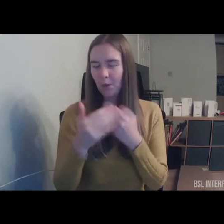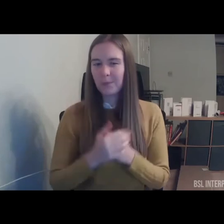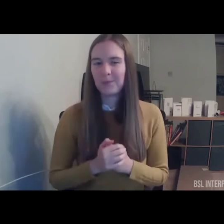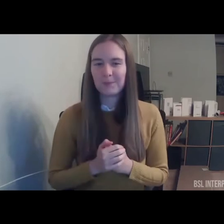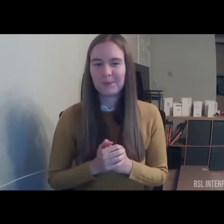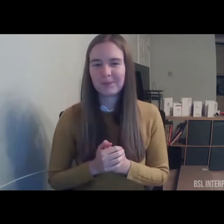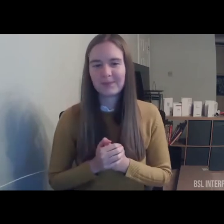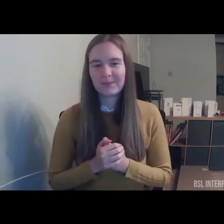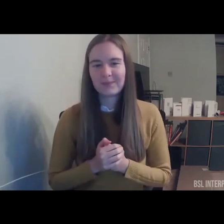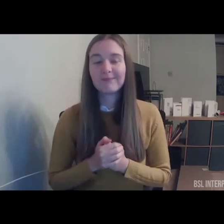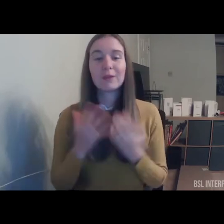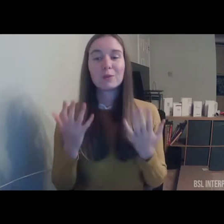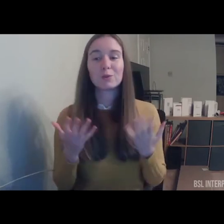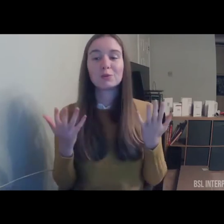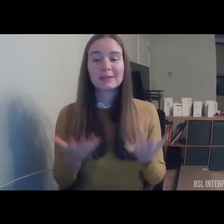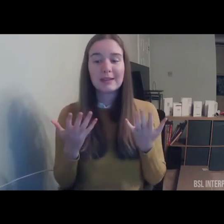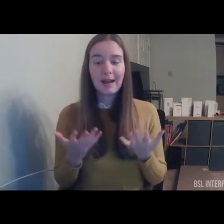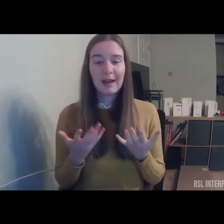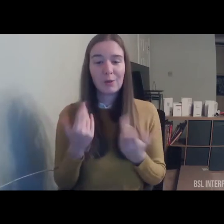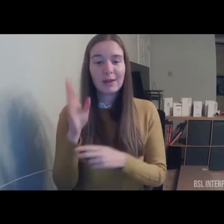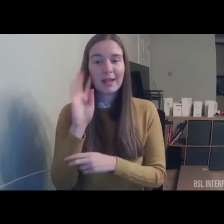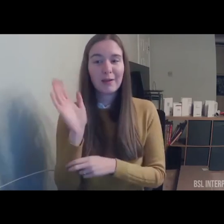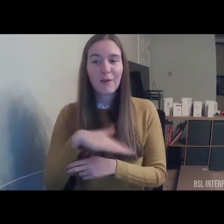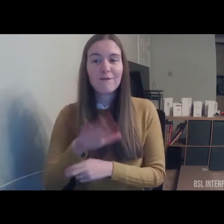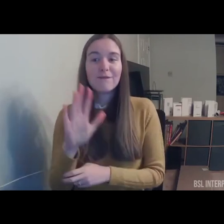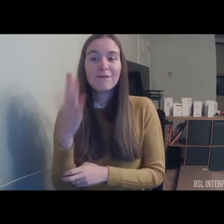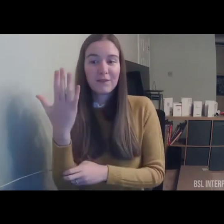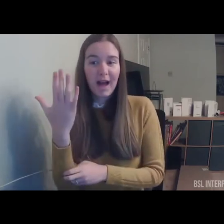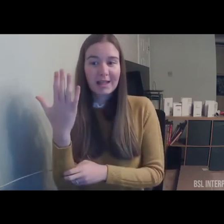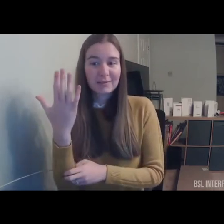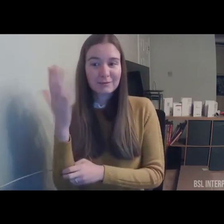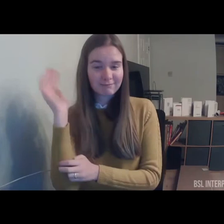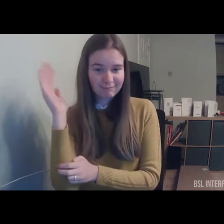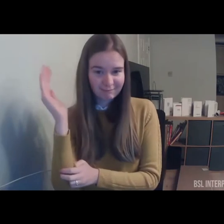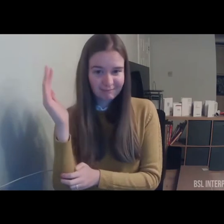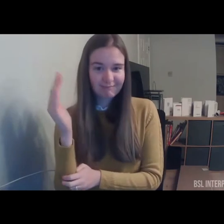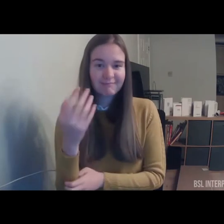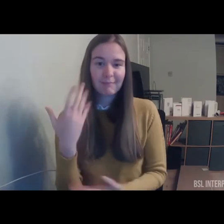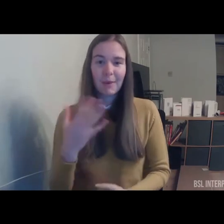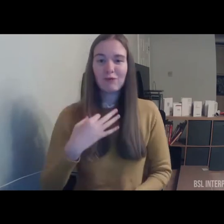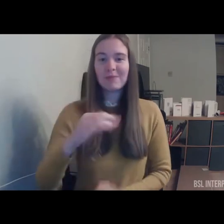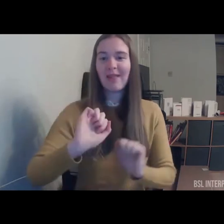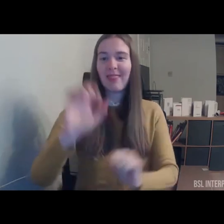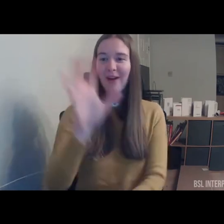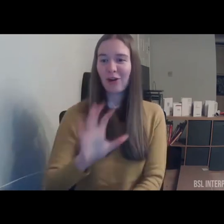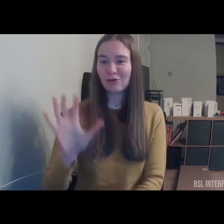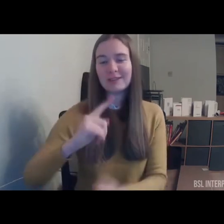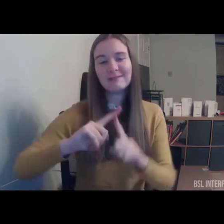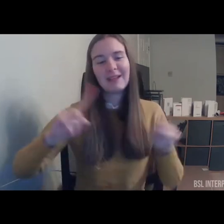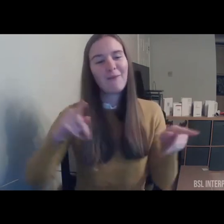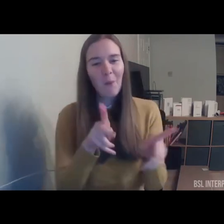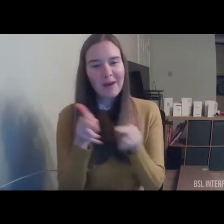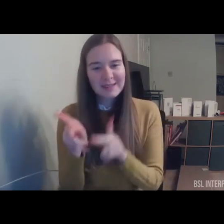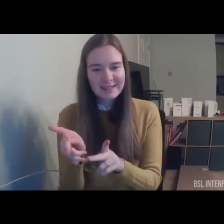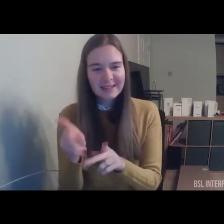So today we're going to hear from five participants who represented their countries in different ways at this